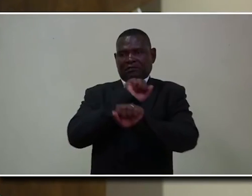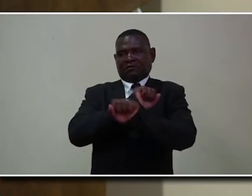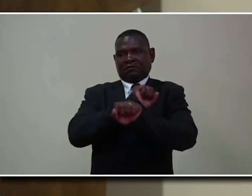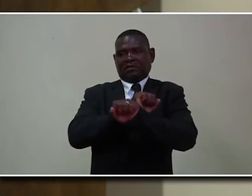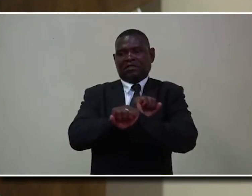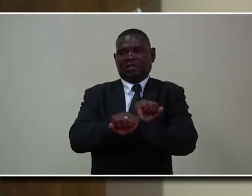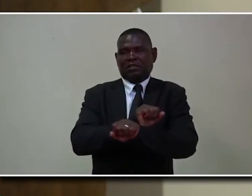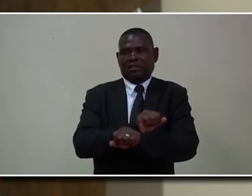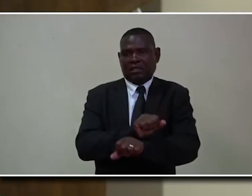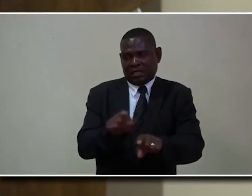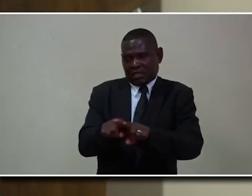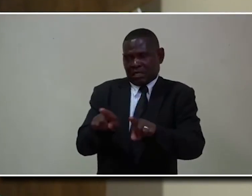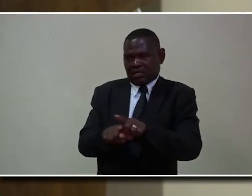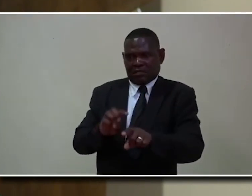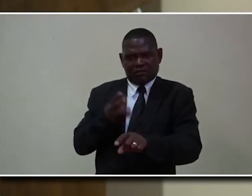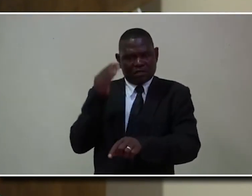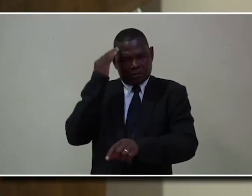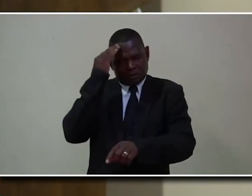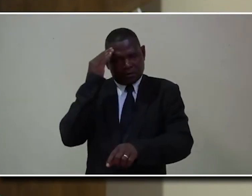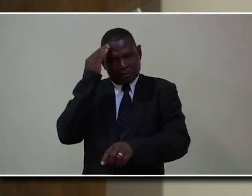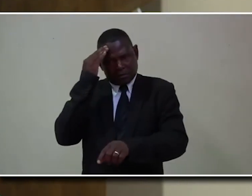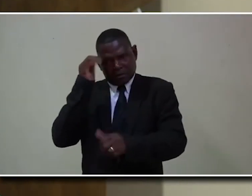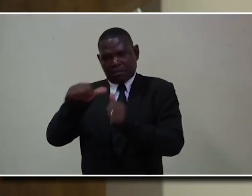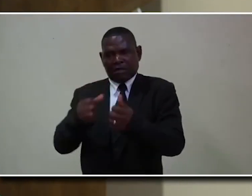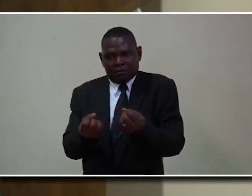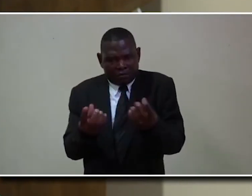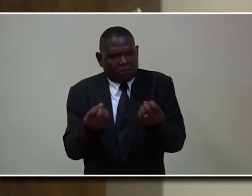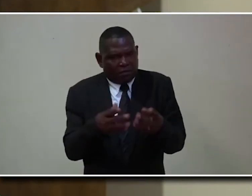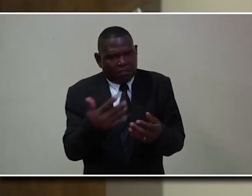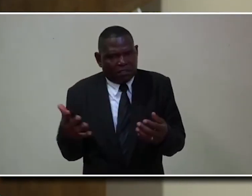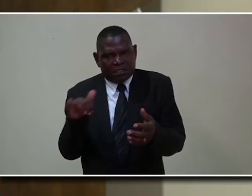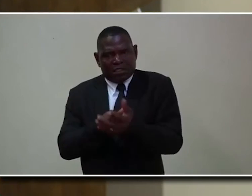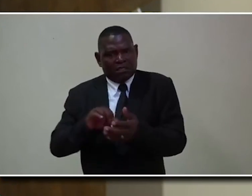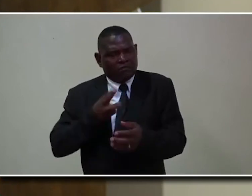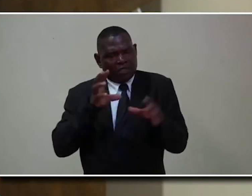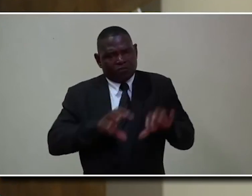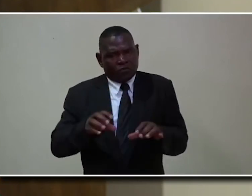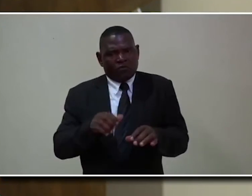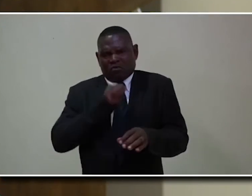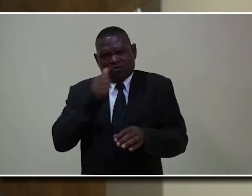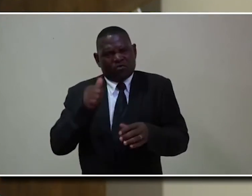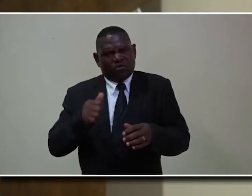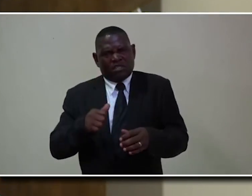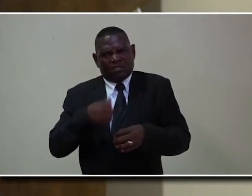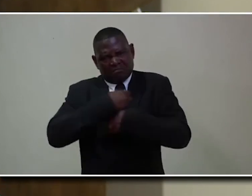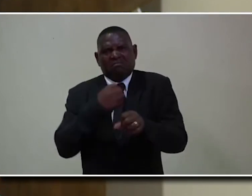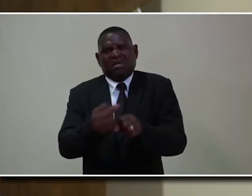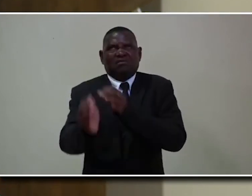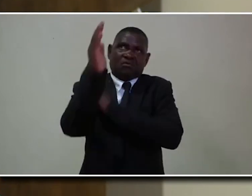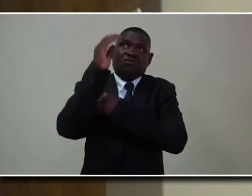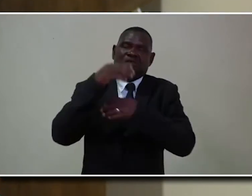as we are reflecting on many things which we've done that are not pleasing before God, as